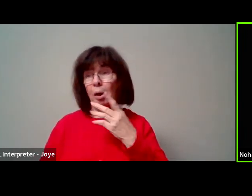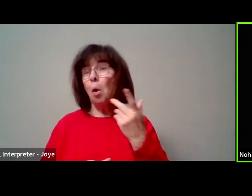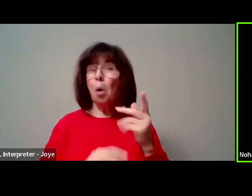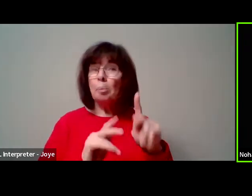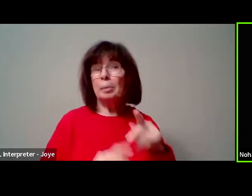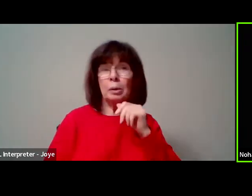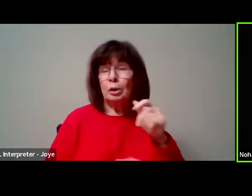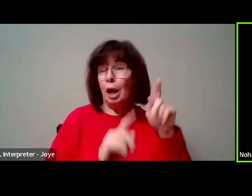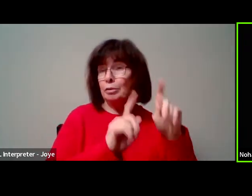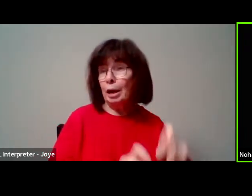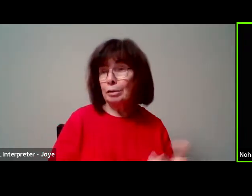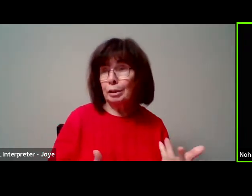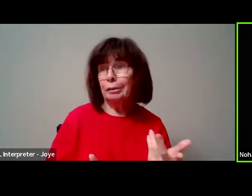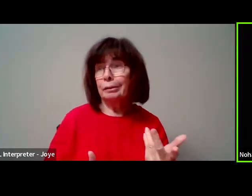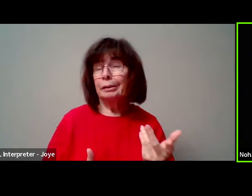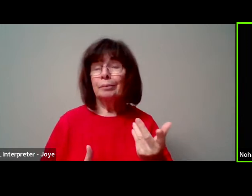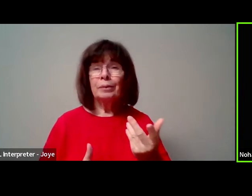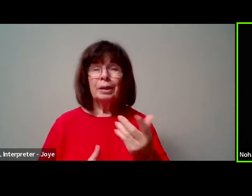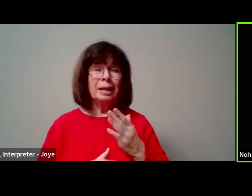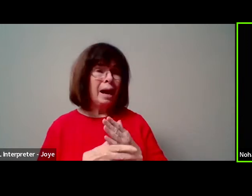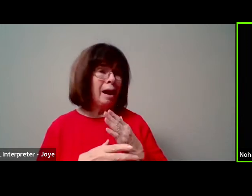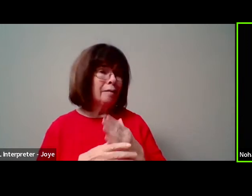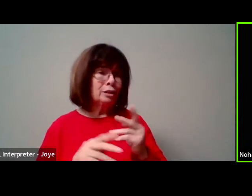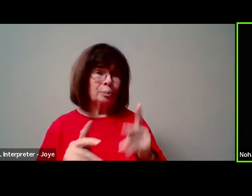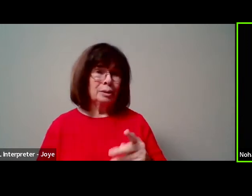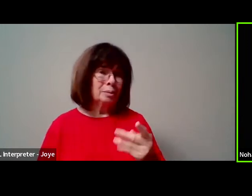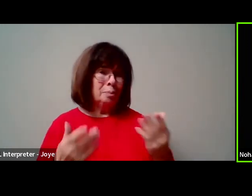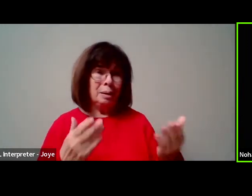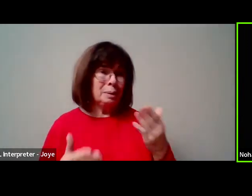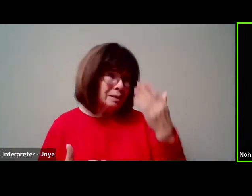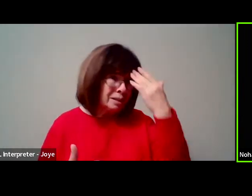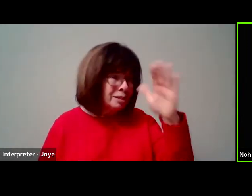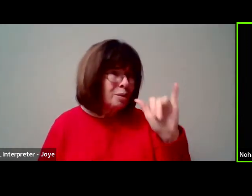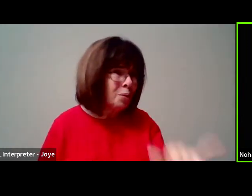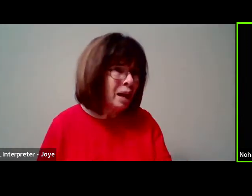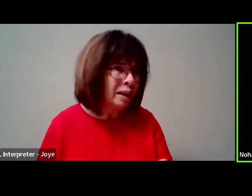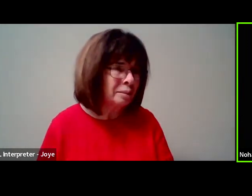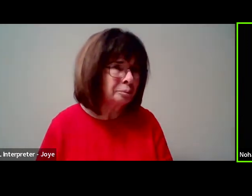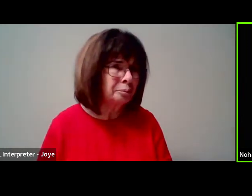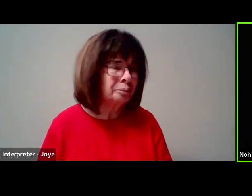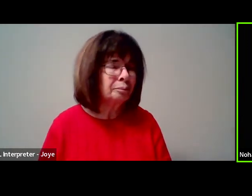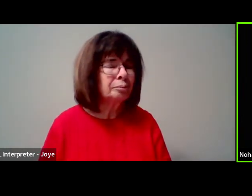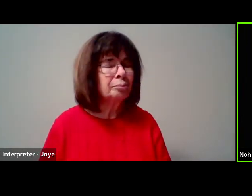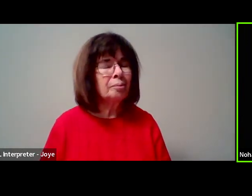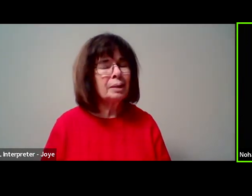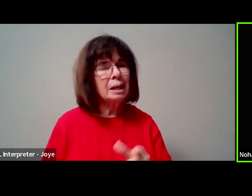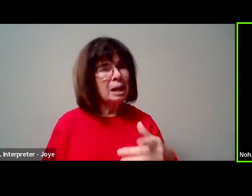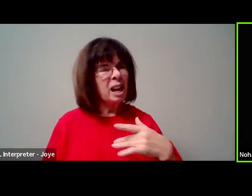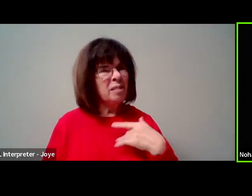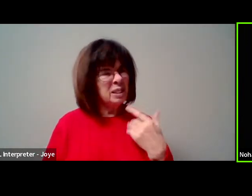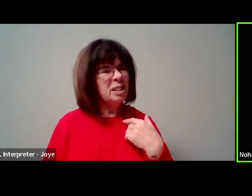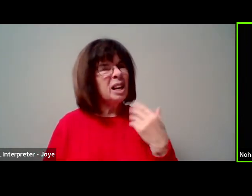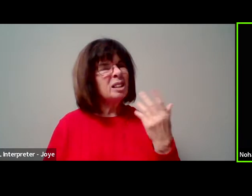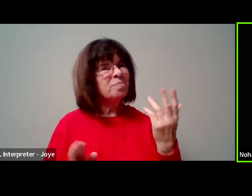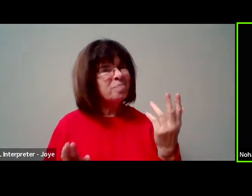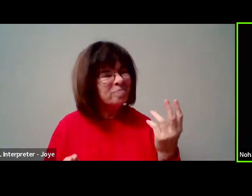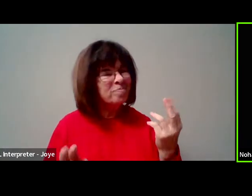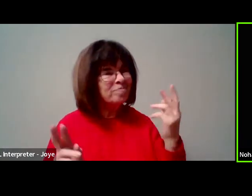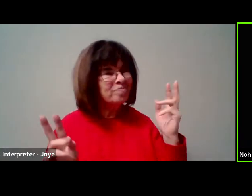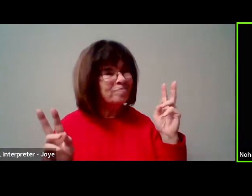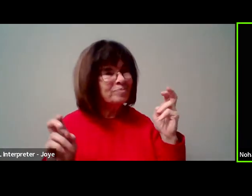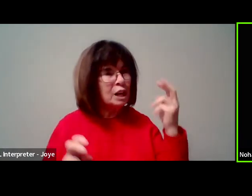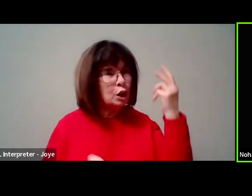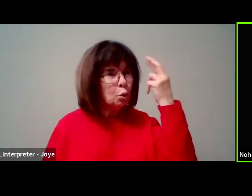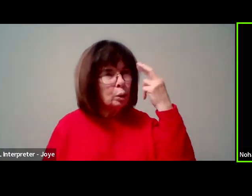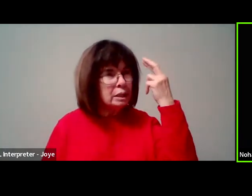testing. The average person may or may not know that. So I do feel like very reasonable people that I know that we're always trying